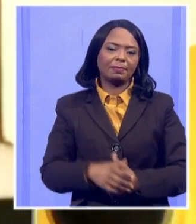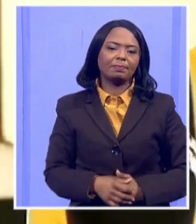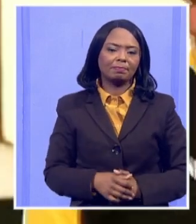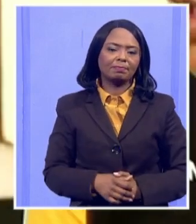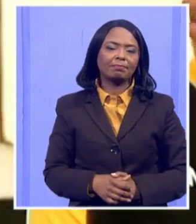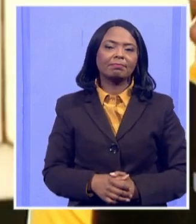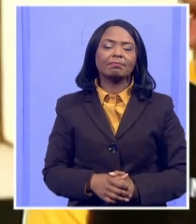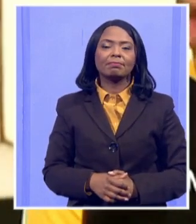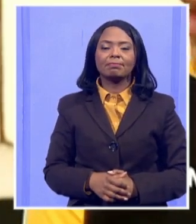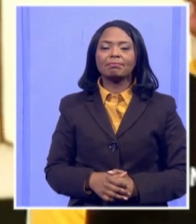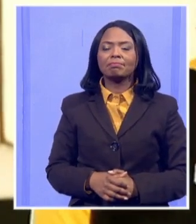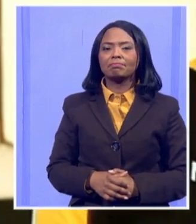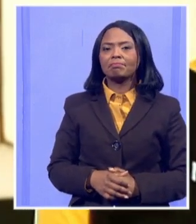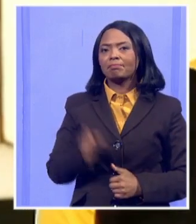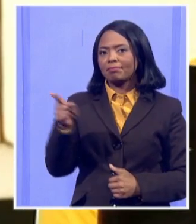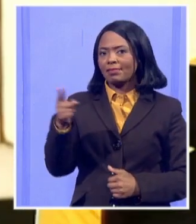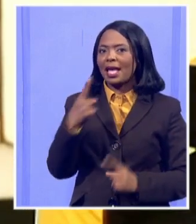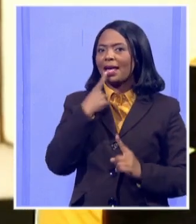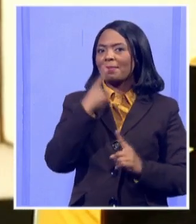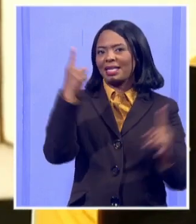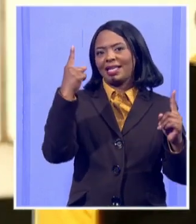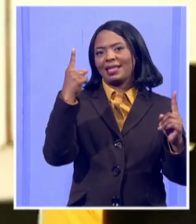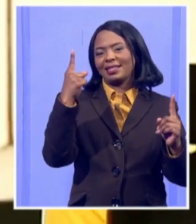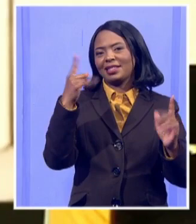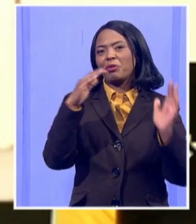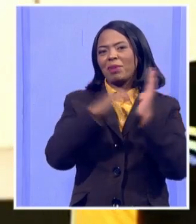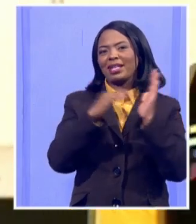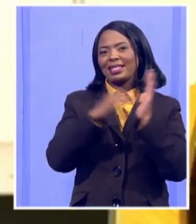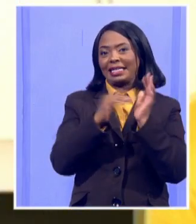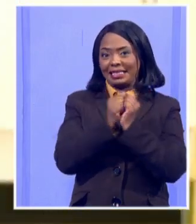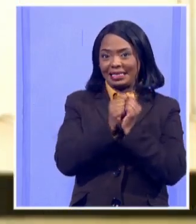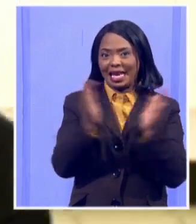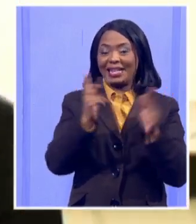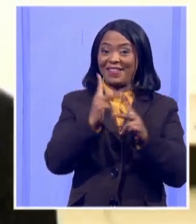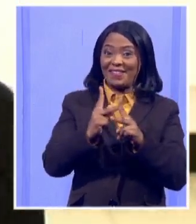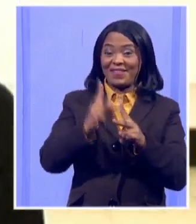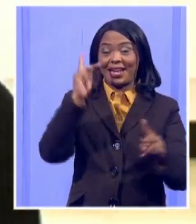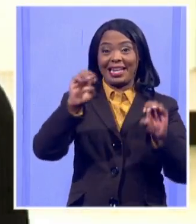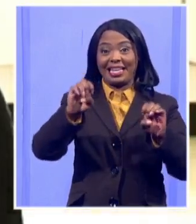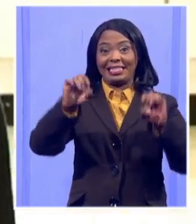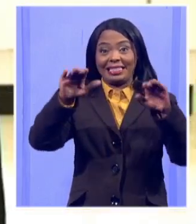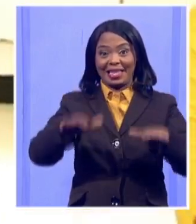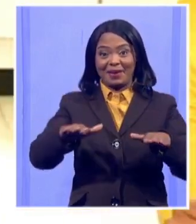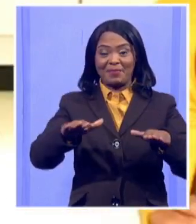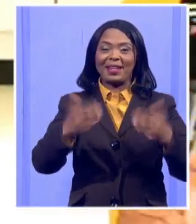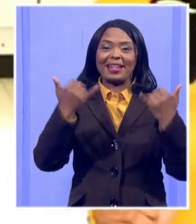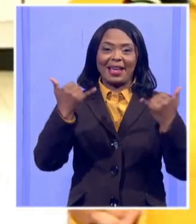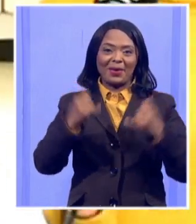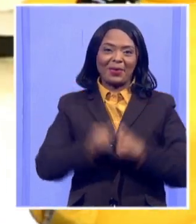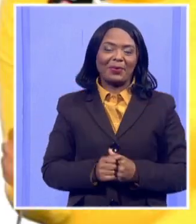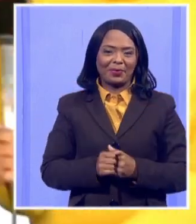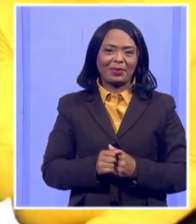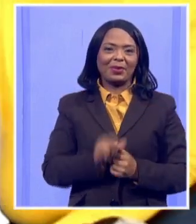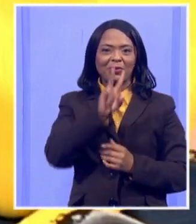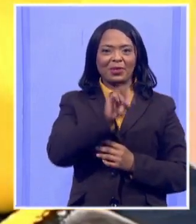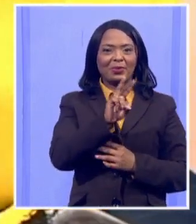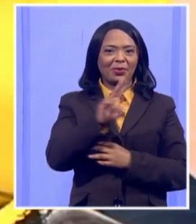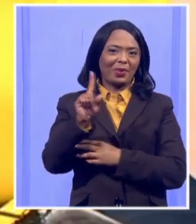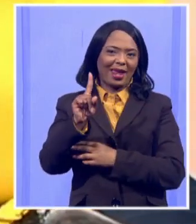then Taryn, just your message to matrics as you guys go now towards your finals, to make sure you guys perhaps do better in the class of